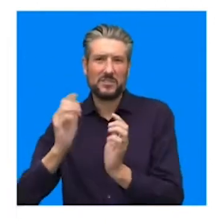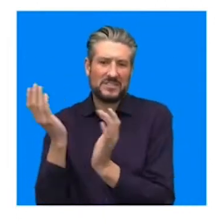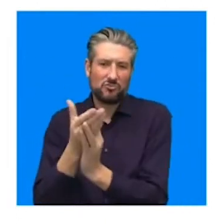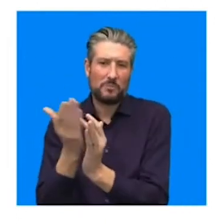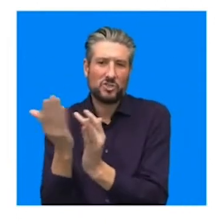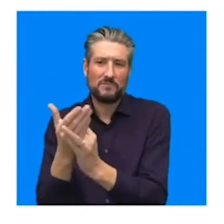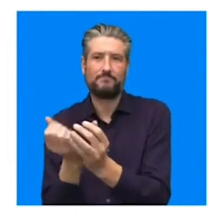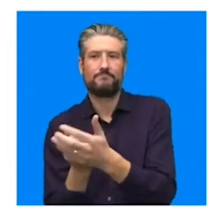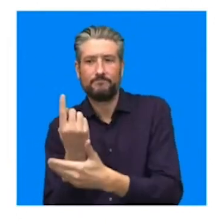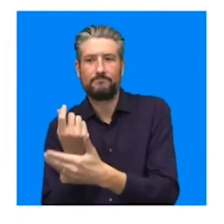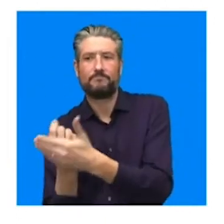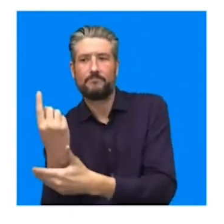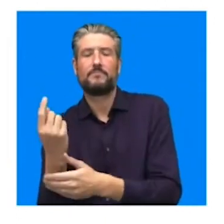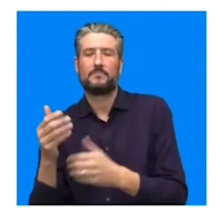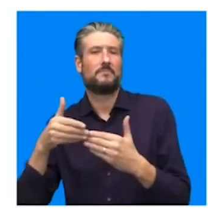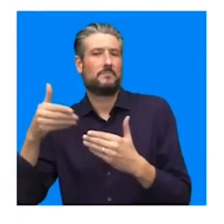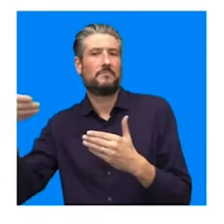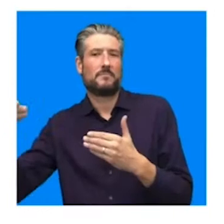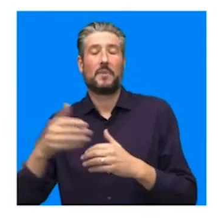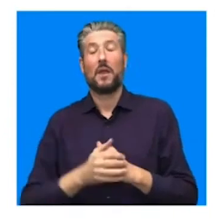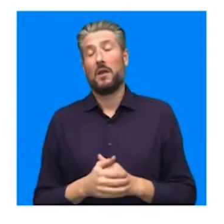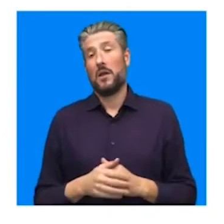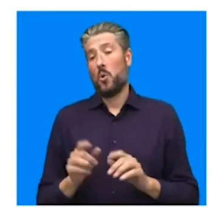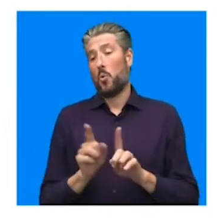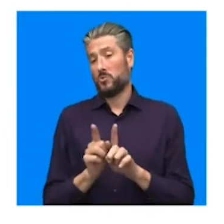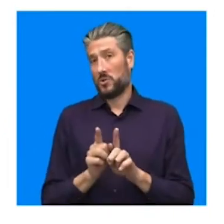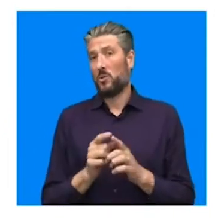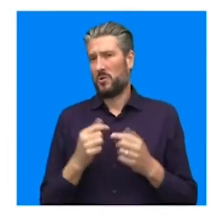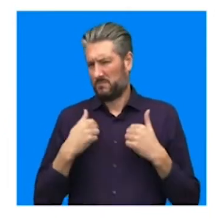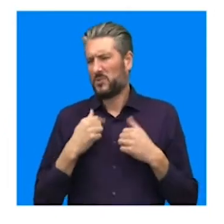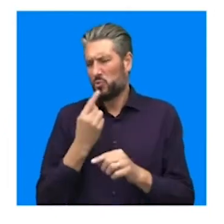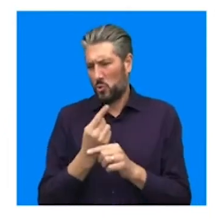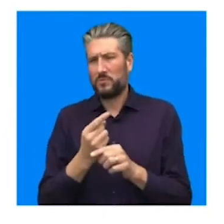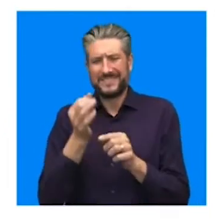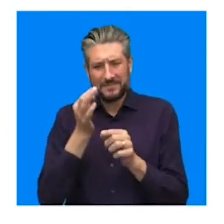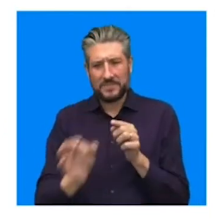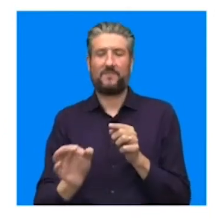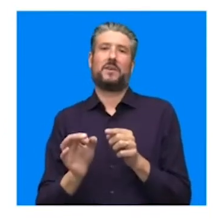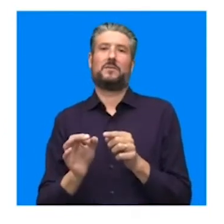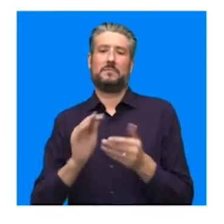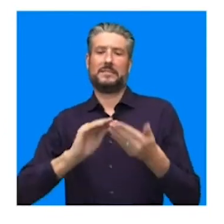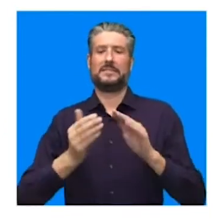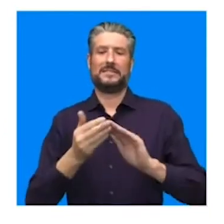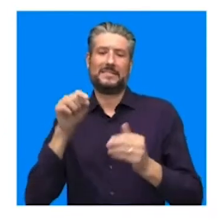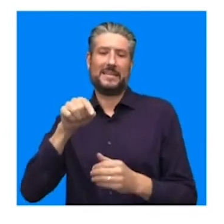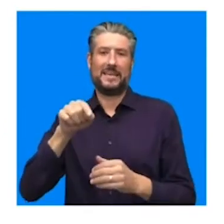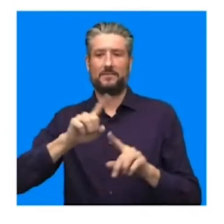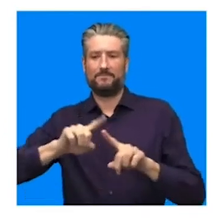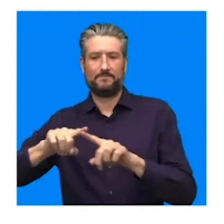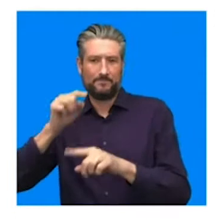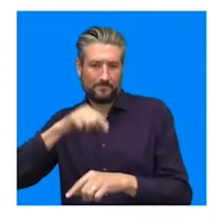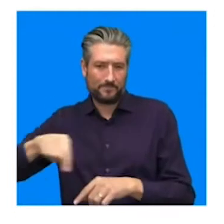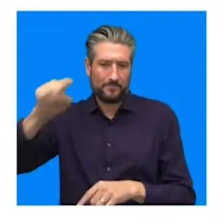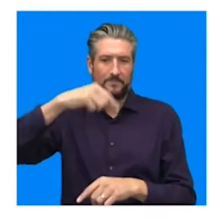perspectives. But from the perspective specifically of cities, 60 to 70% of